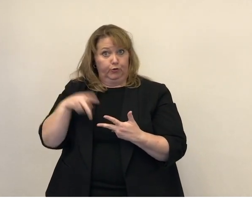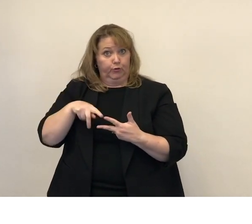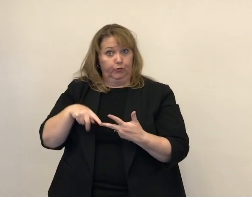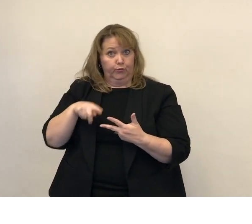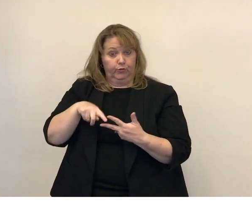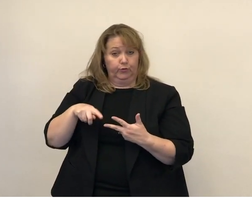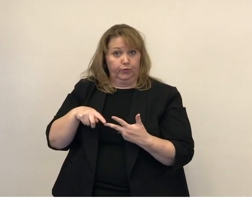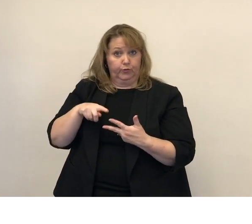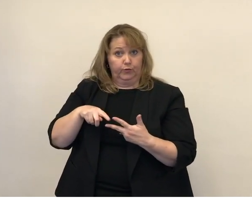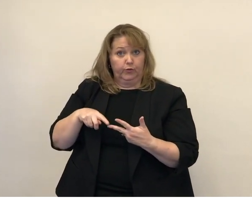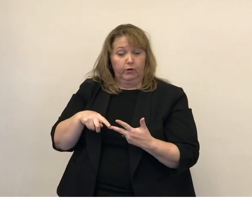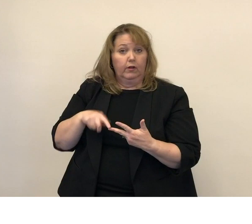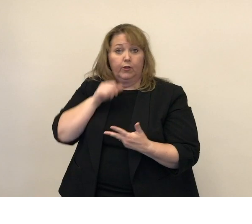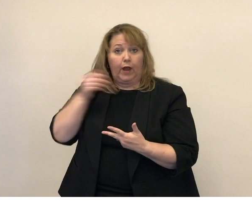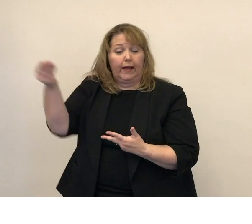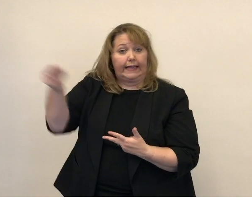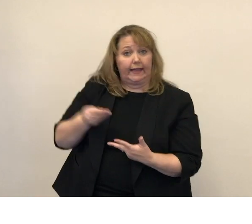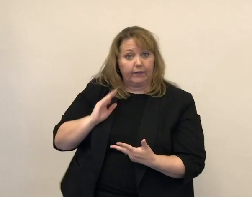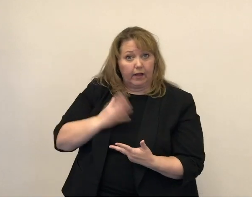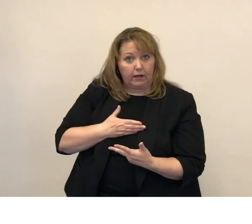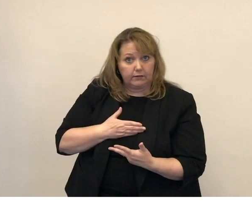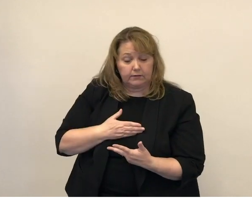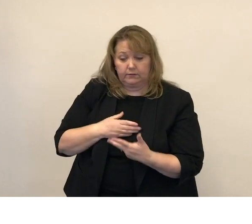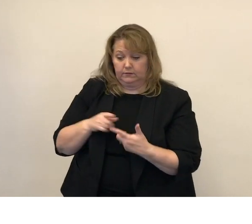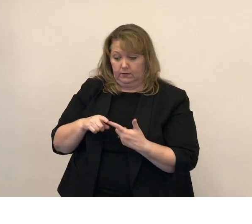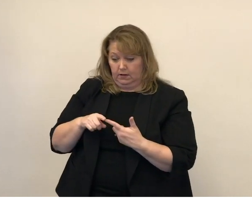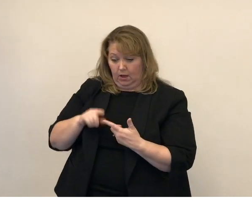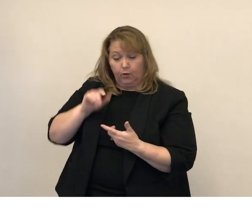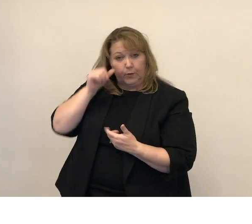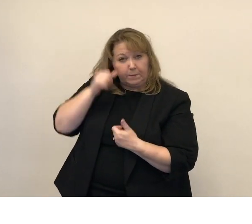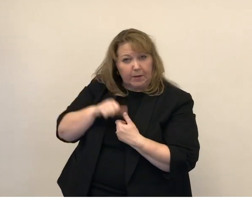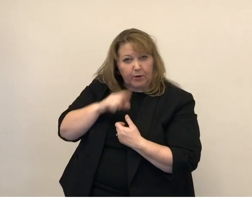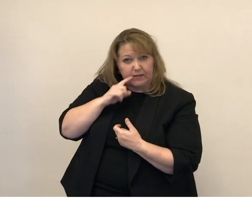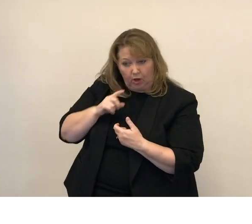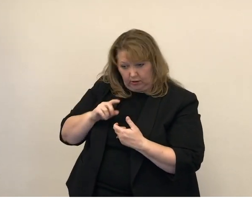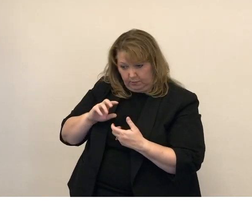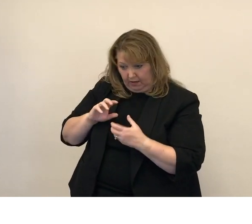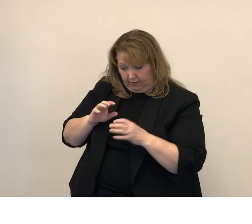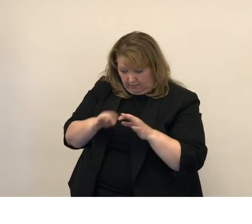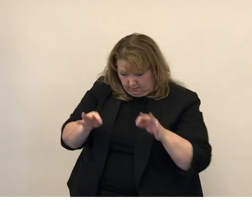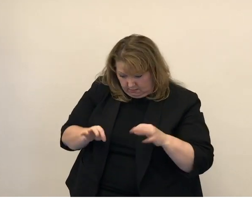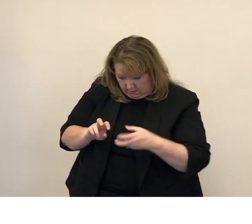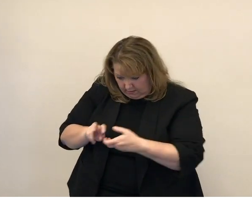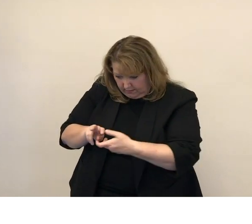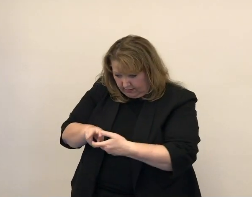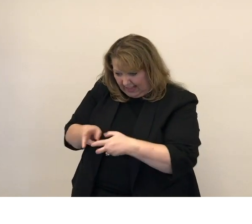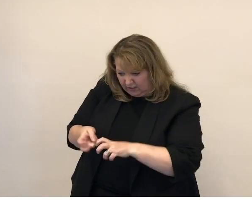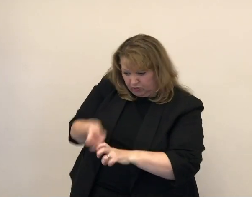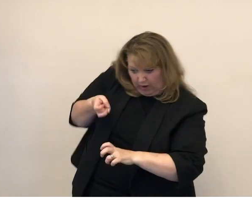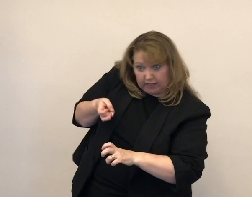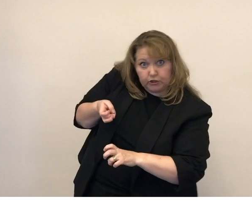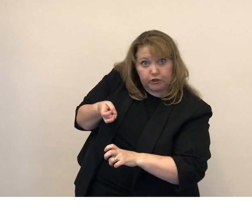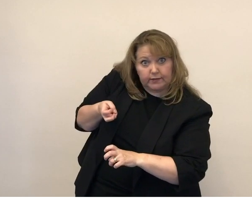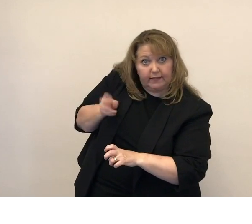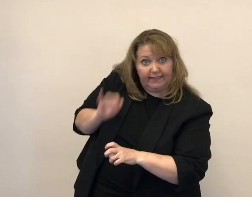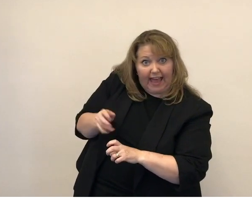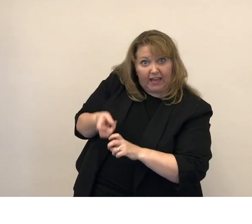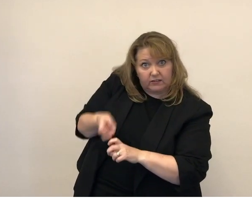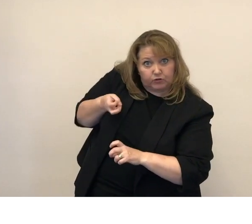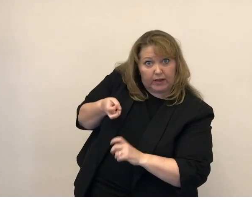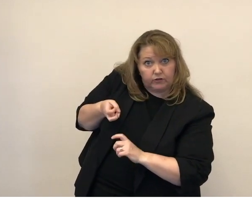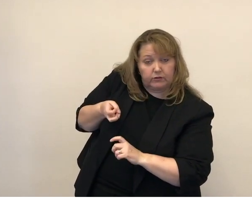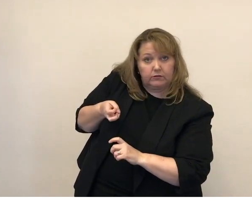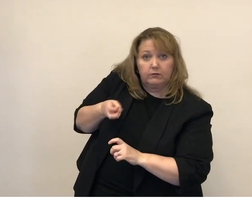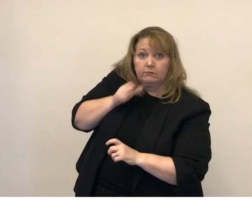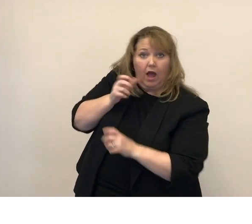would be extraction kits, and we've been able to obtain over 10,000 extraction kits from private sources. And now working with